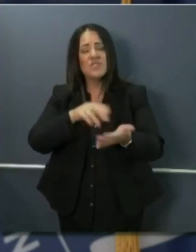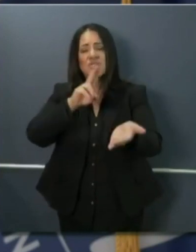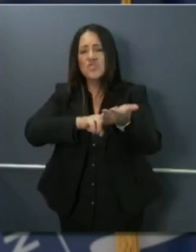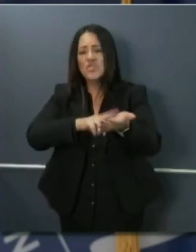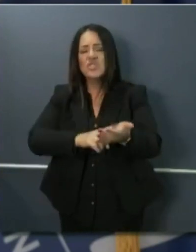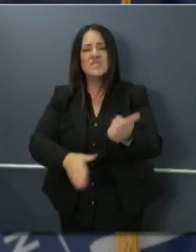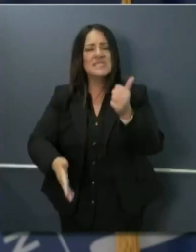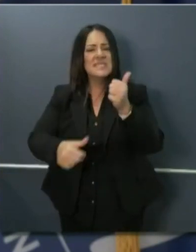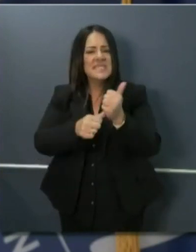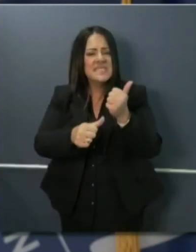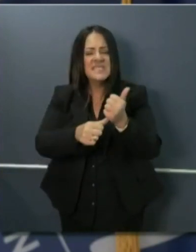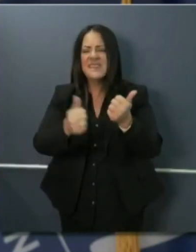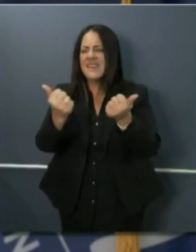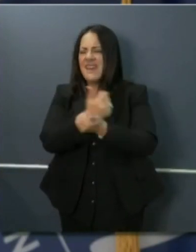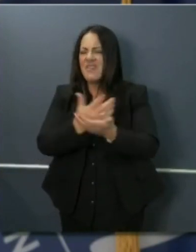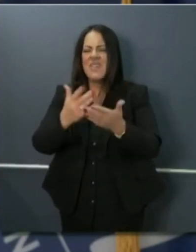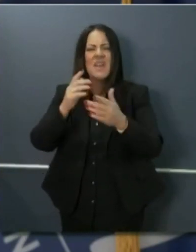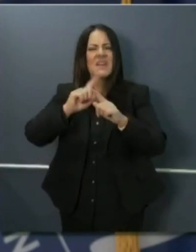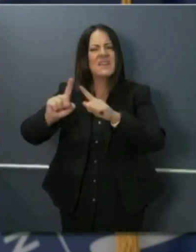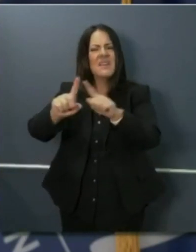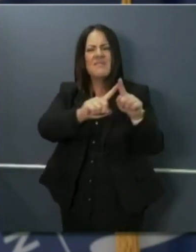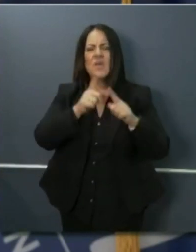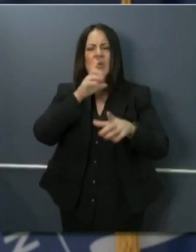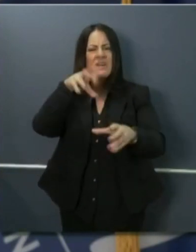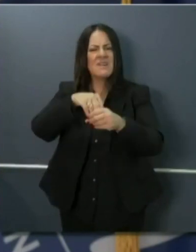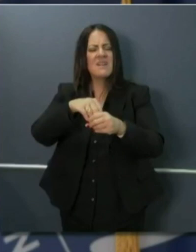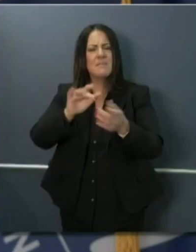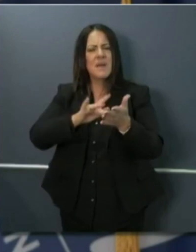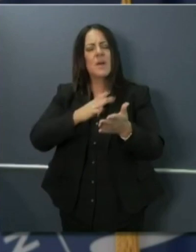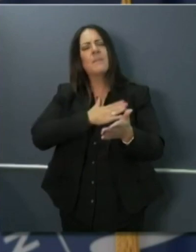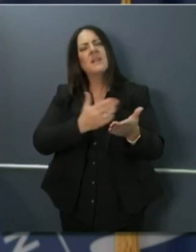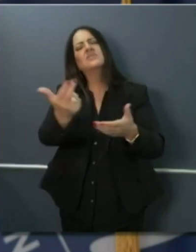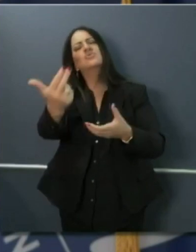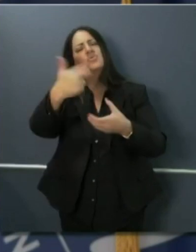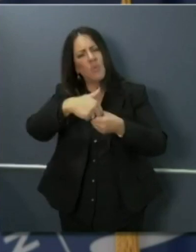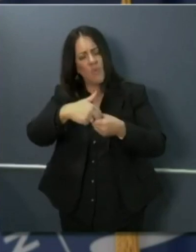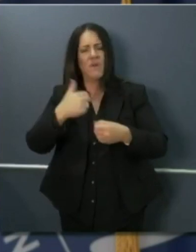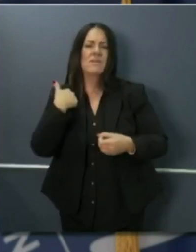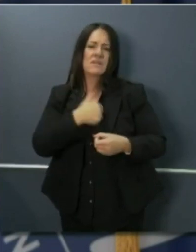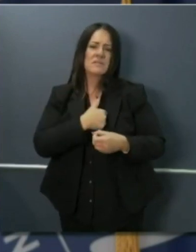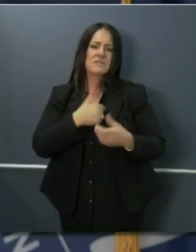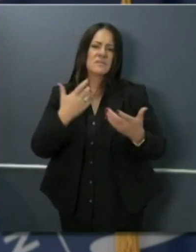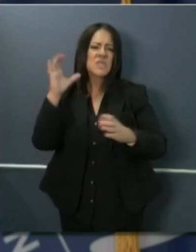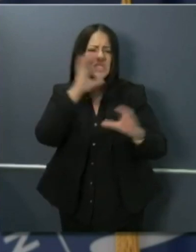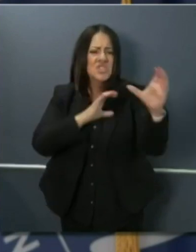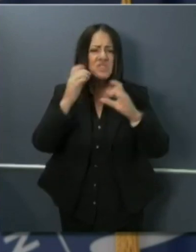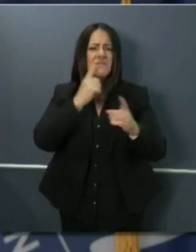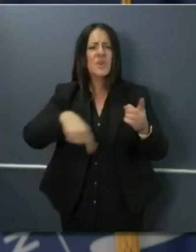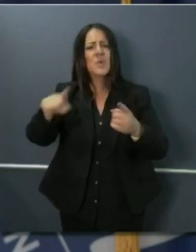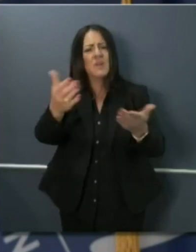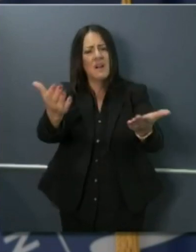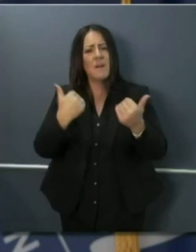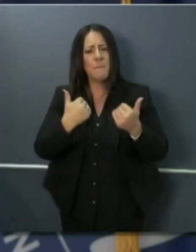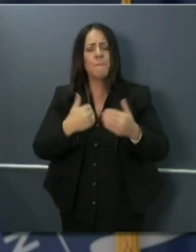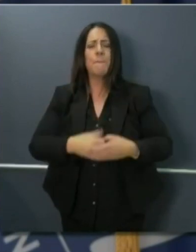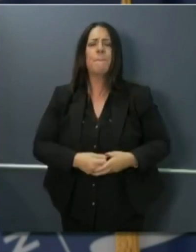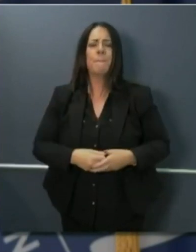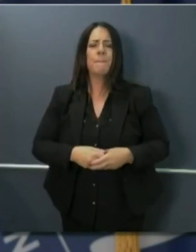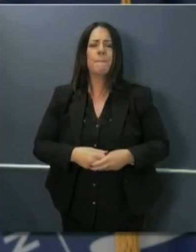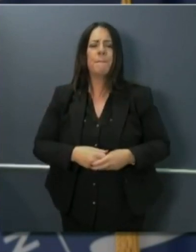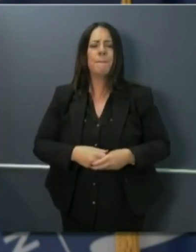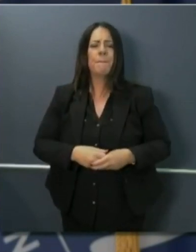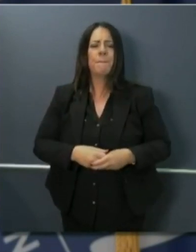all members of the healthcare team to join us to take care of Californians through this surge. For many of us, that means